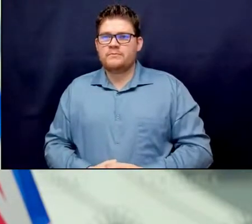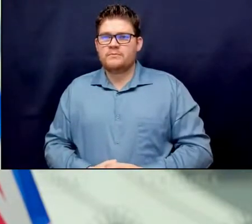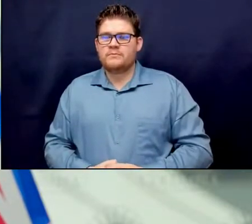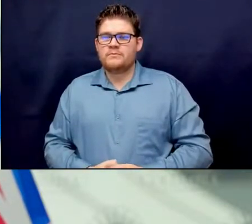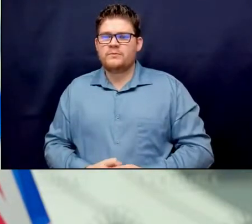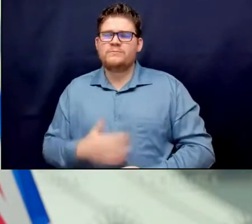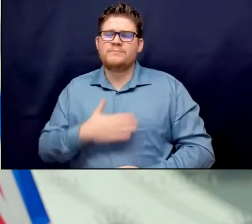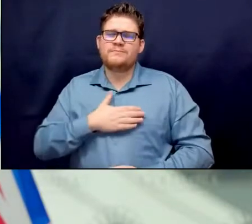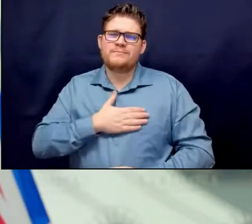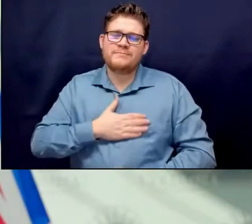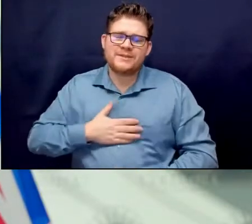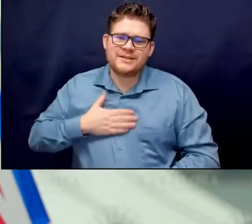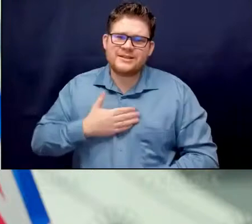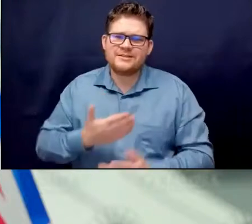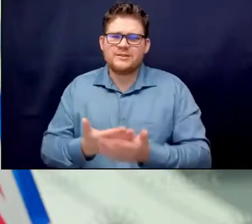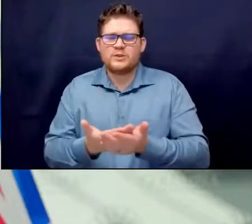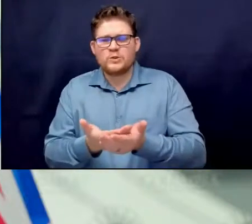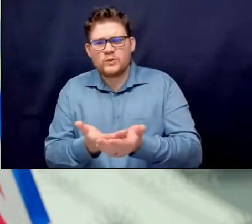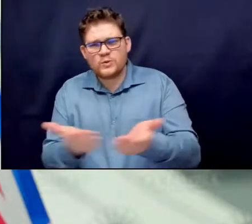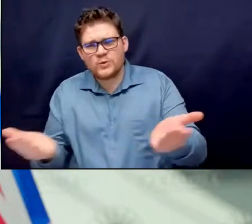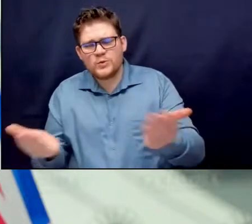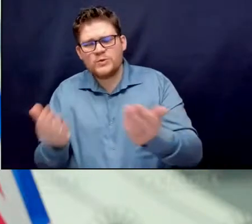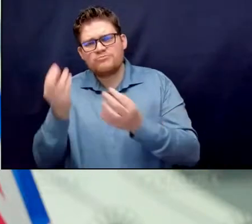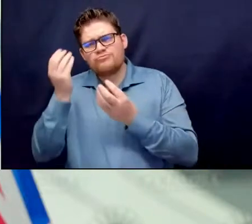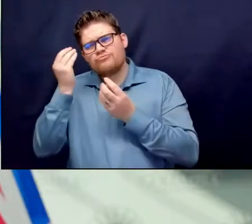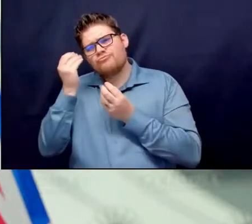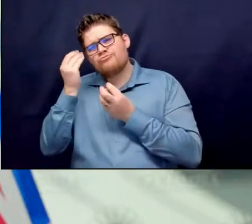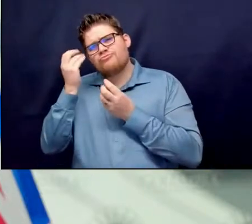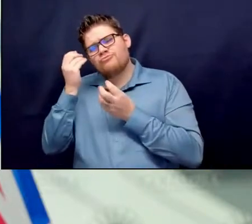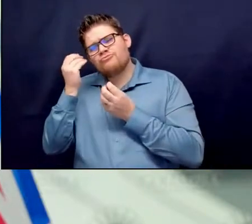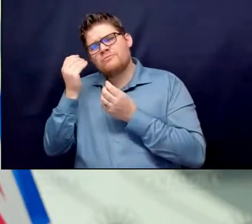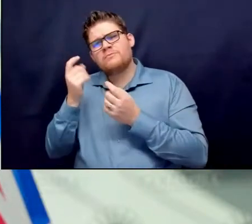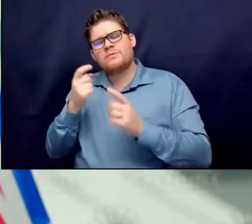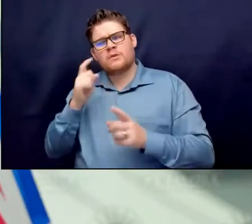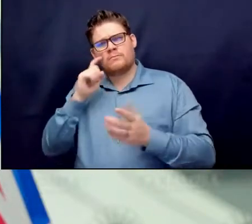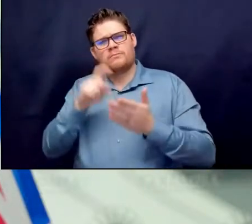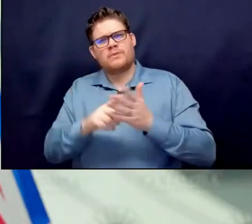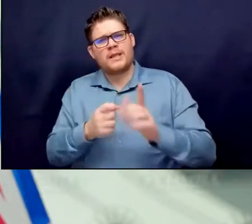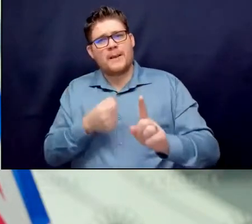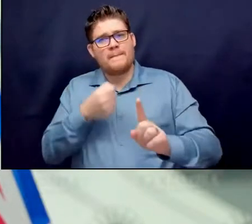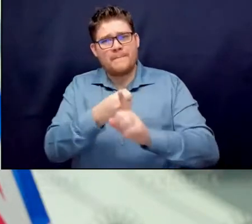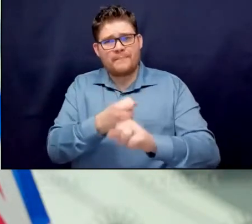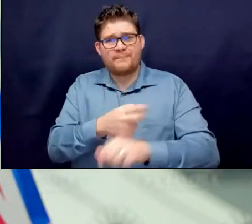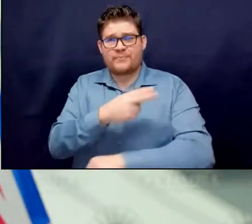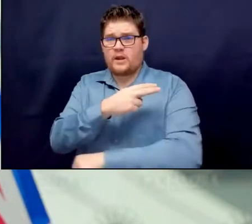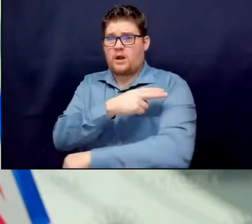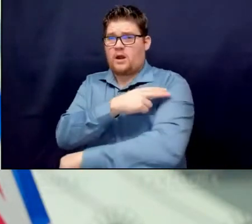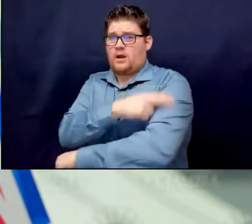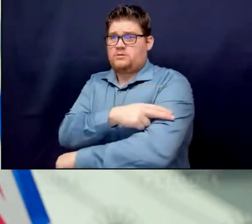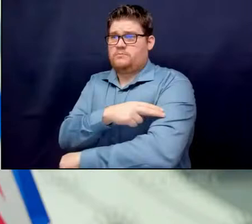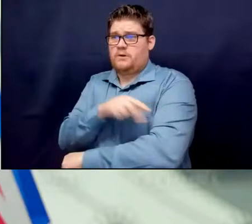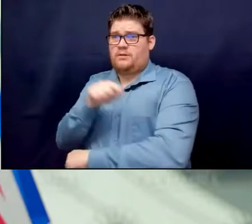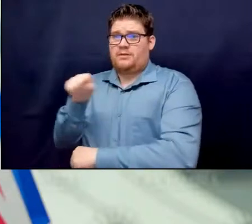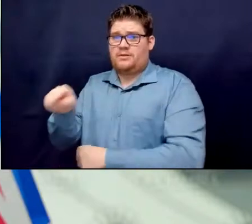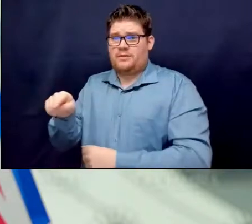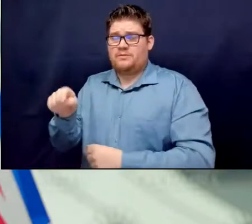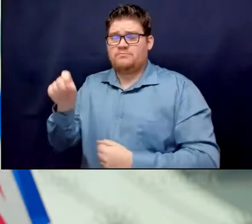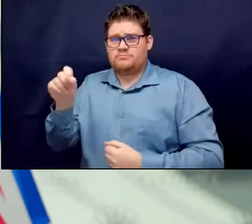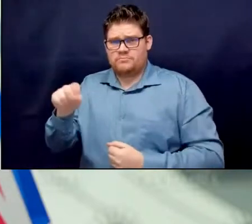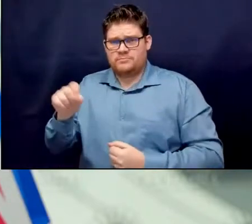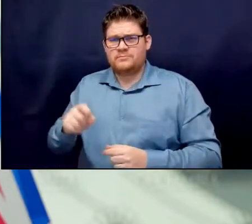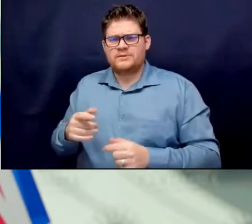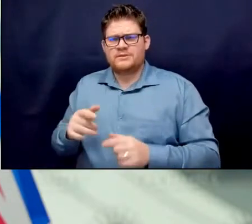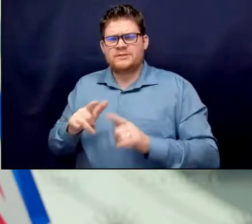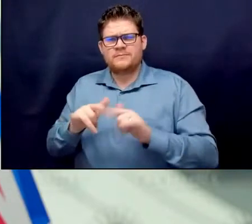major acute care centers, which are obviously focal points. Obviously, people coming in with COVID-19, as Dr. Henry has described,